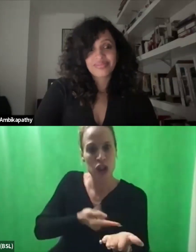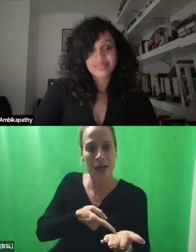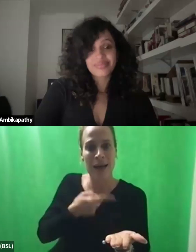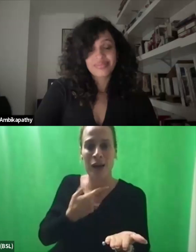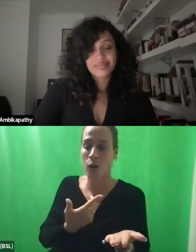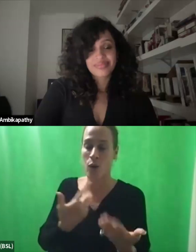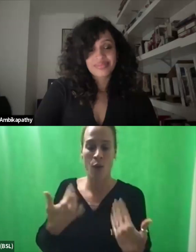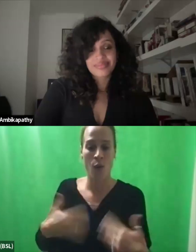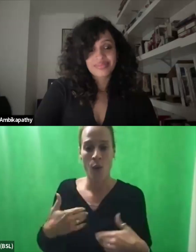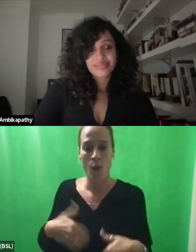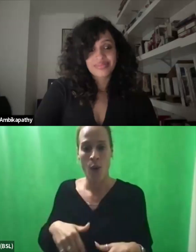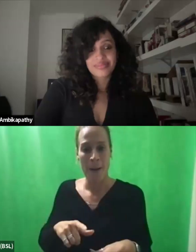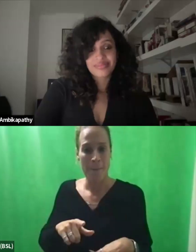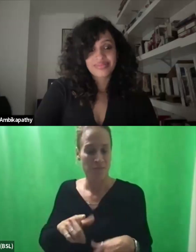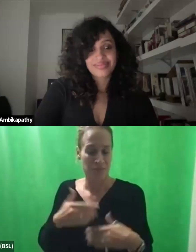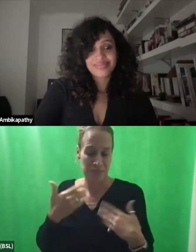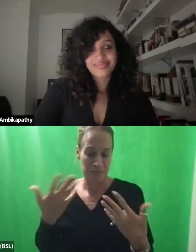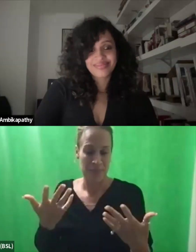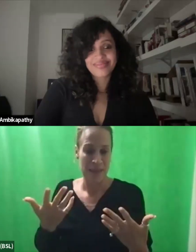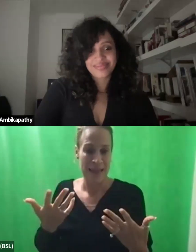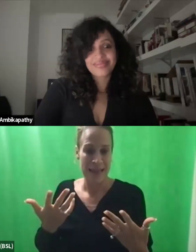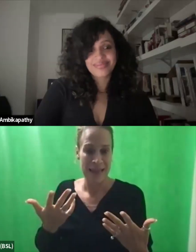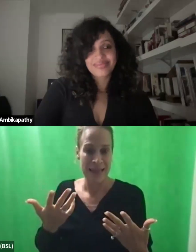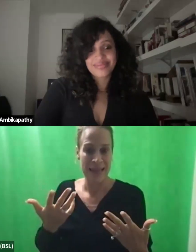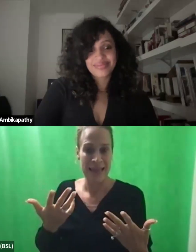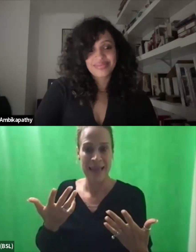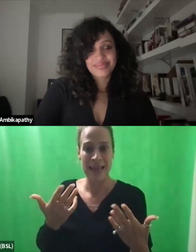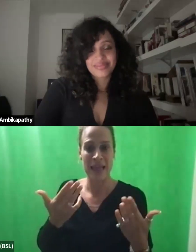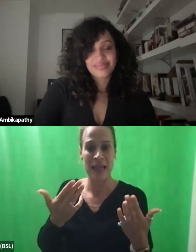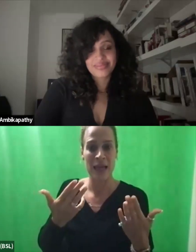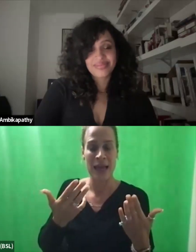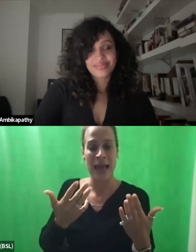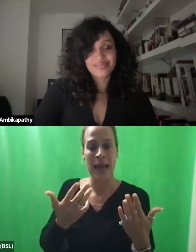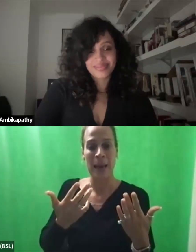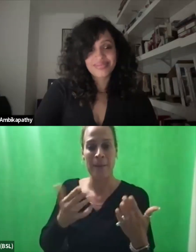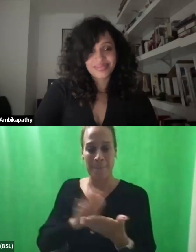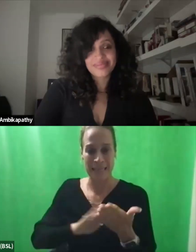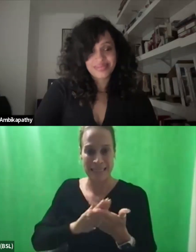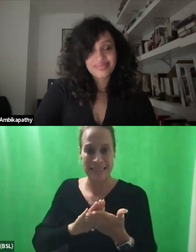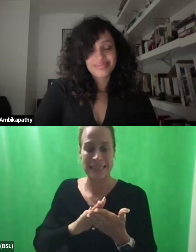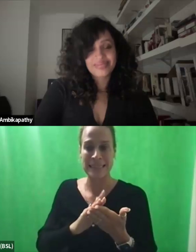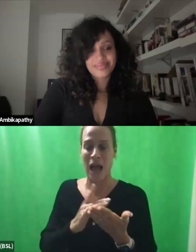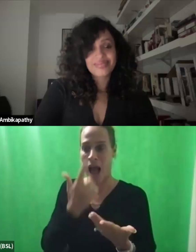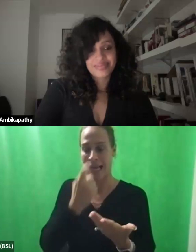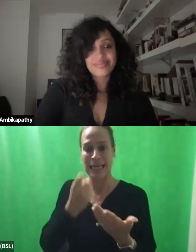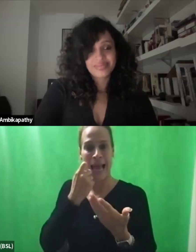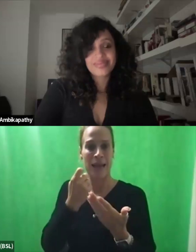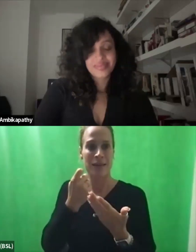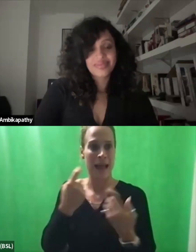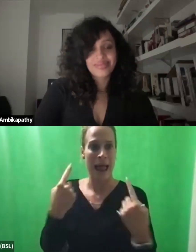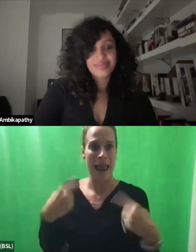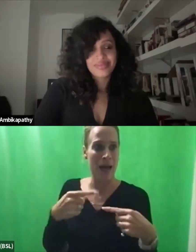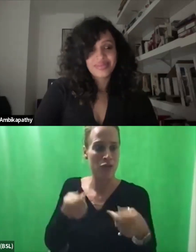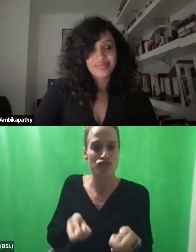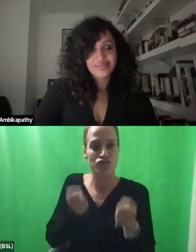me, whether I like it or not, or my book at least, some kind of spearheading role in making this known to a wider audience. And